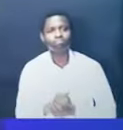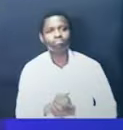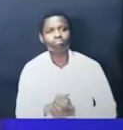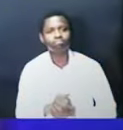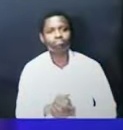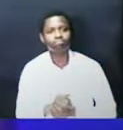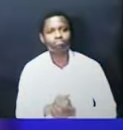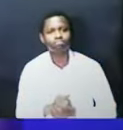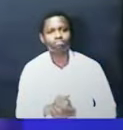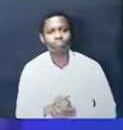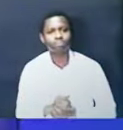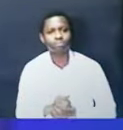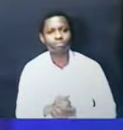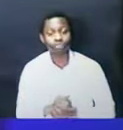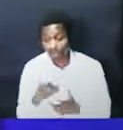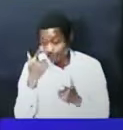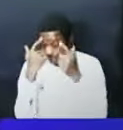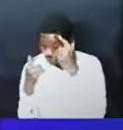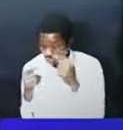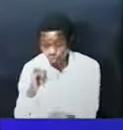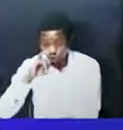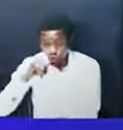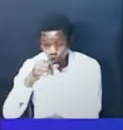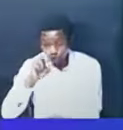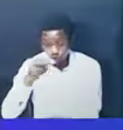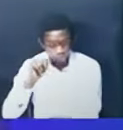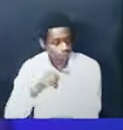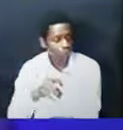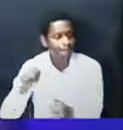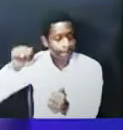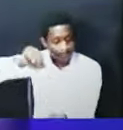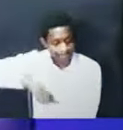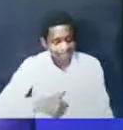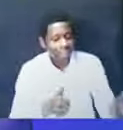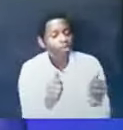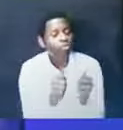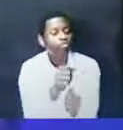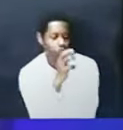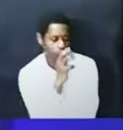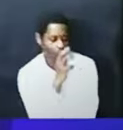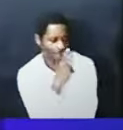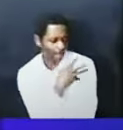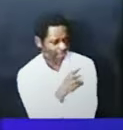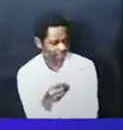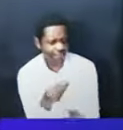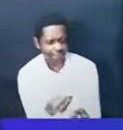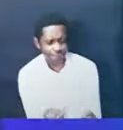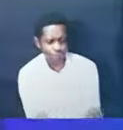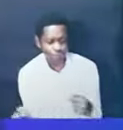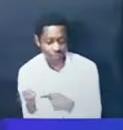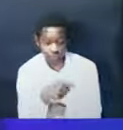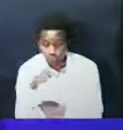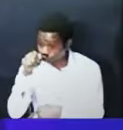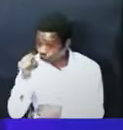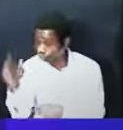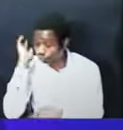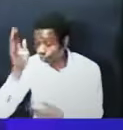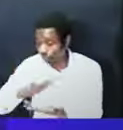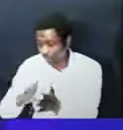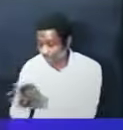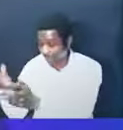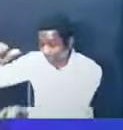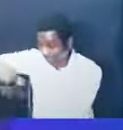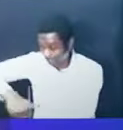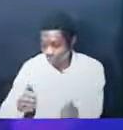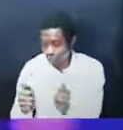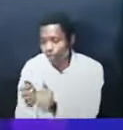for John baptized with water, but in few days you will be baptized with